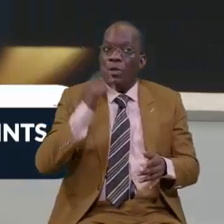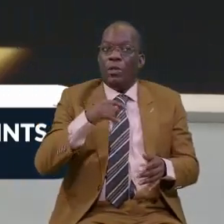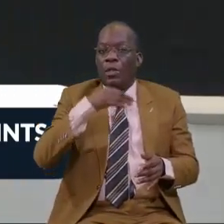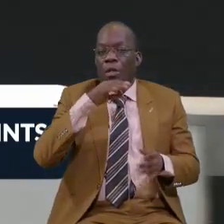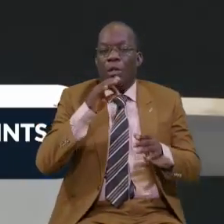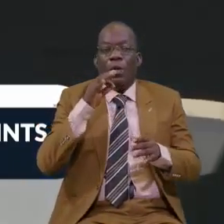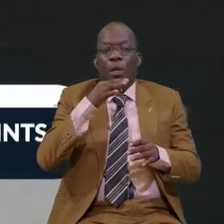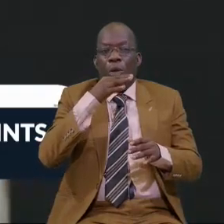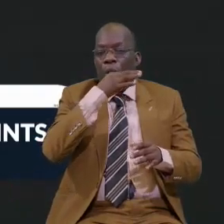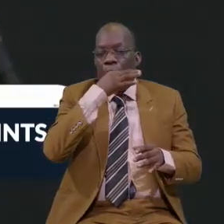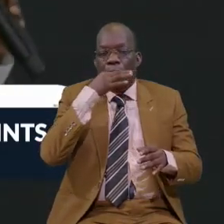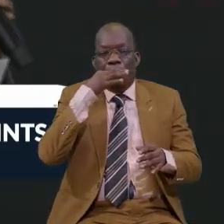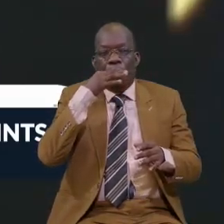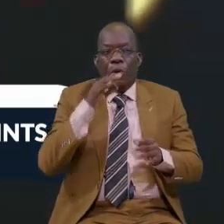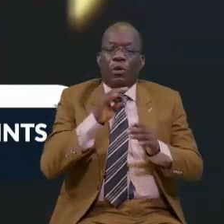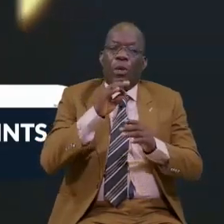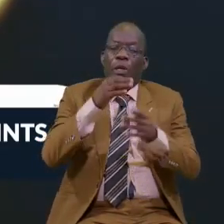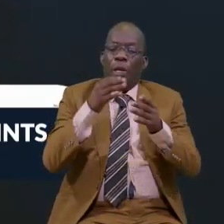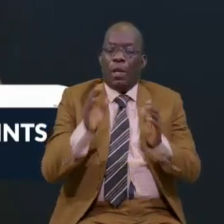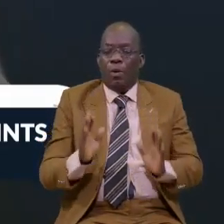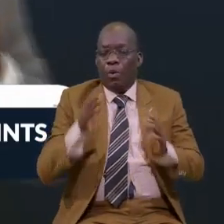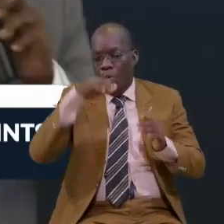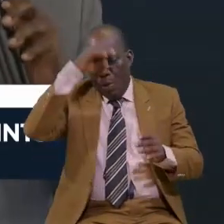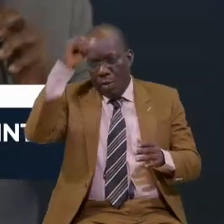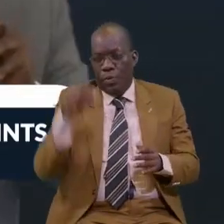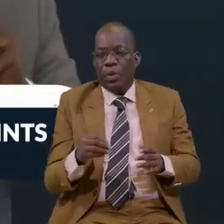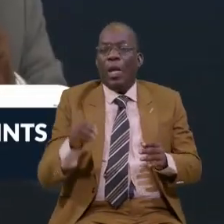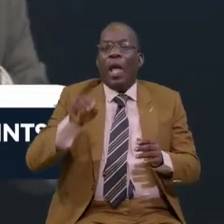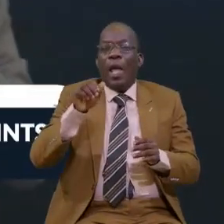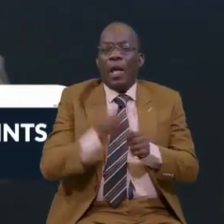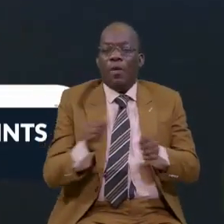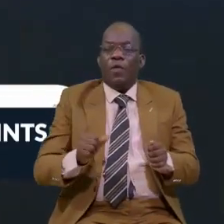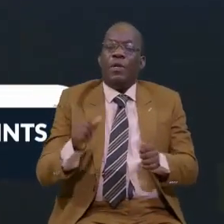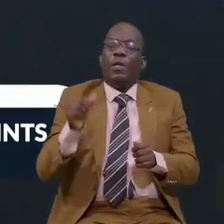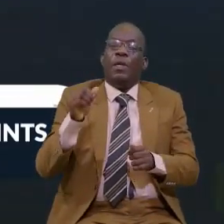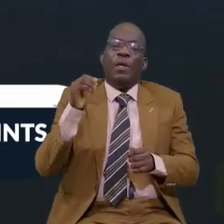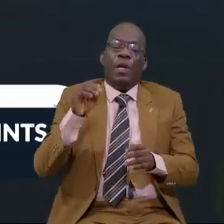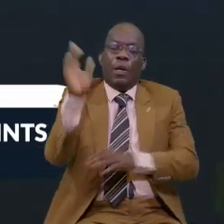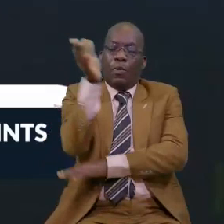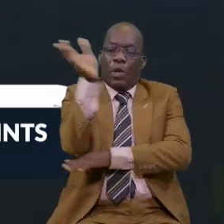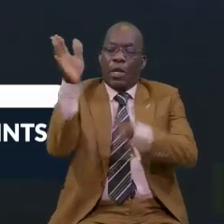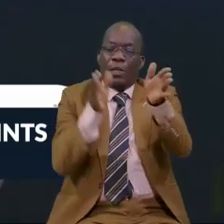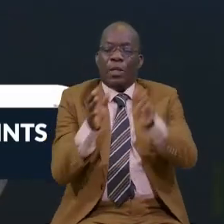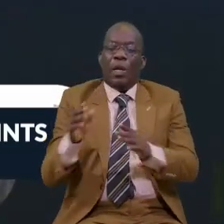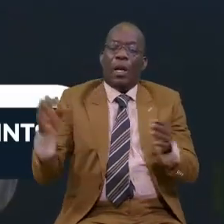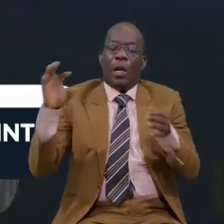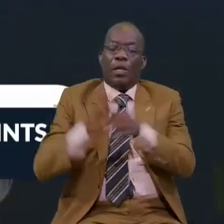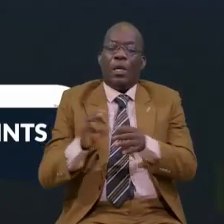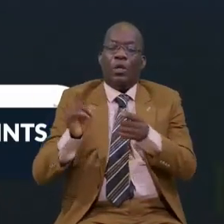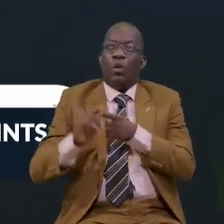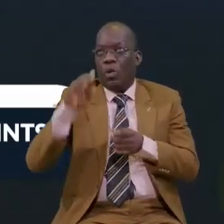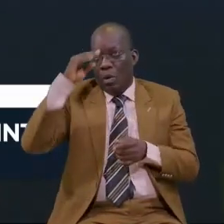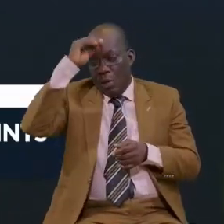him, attached to him, depending on him, is through him will bear fruit, will bear more fruit,